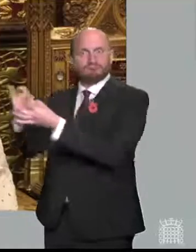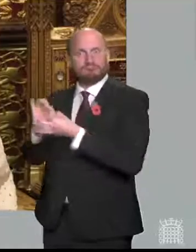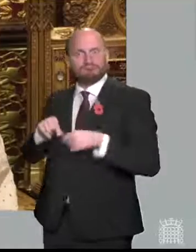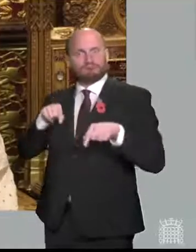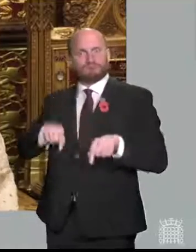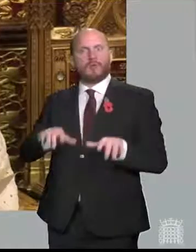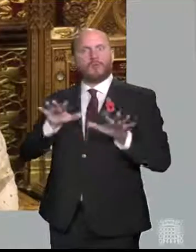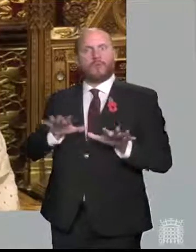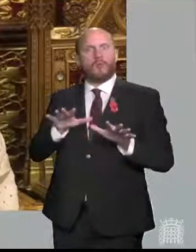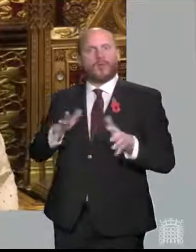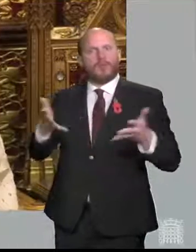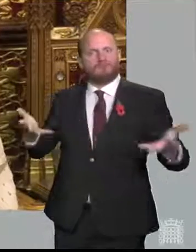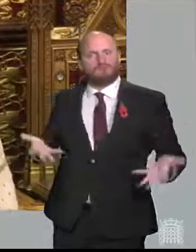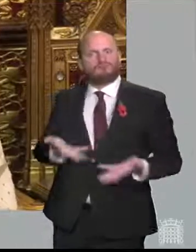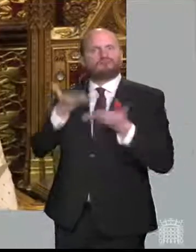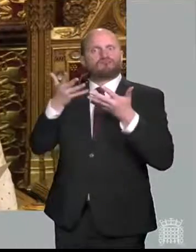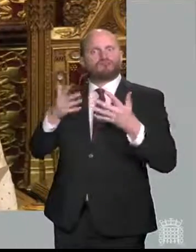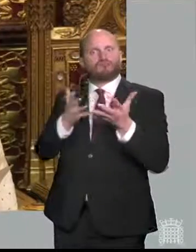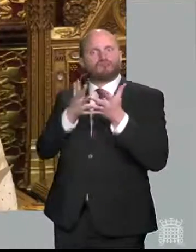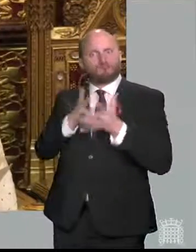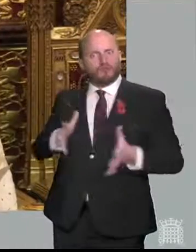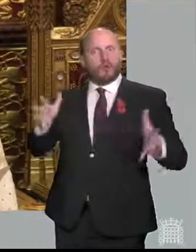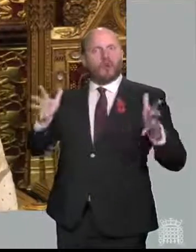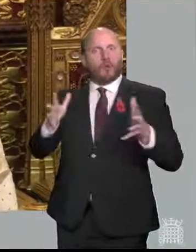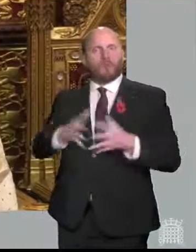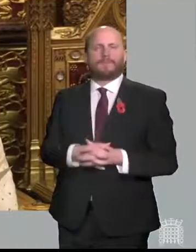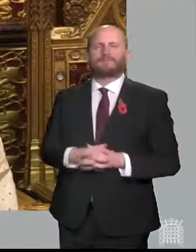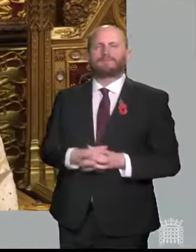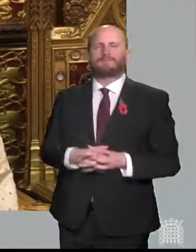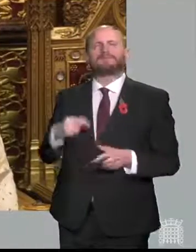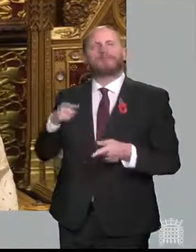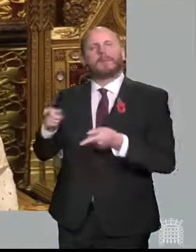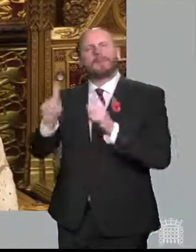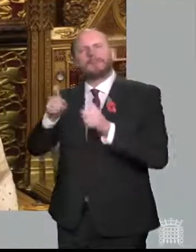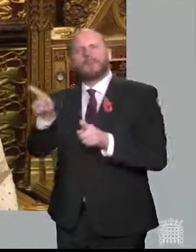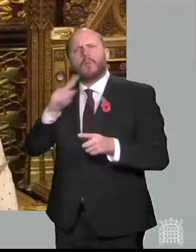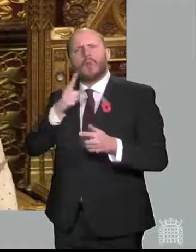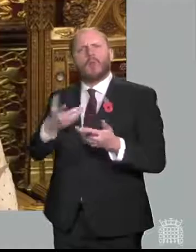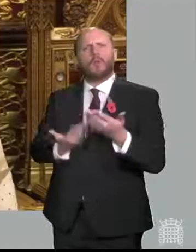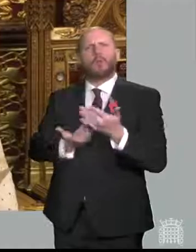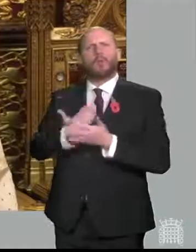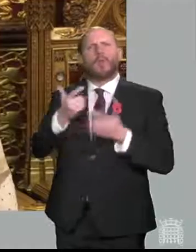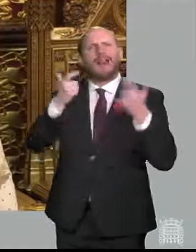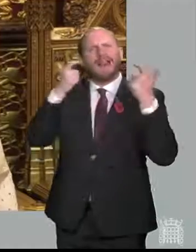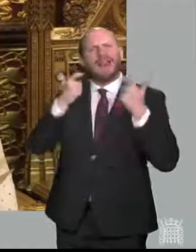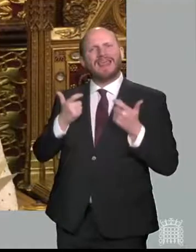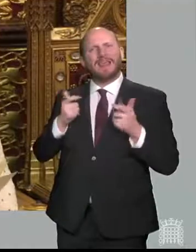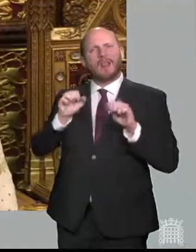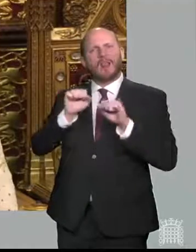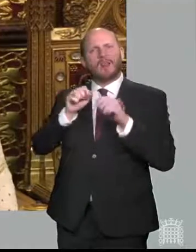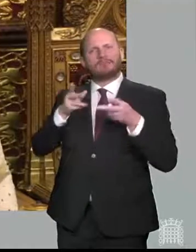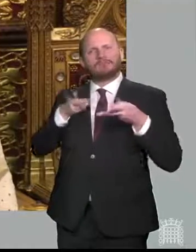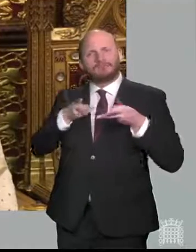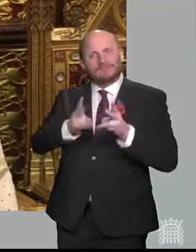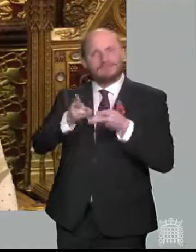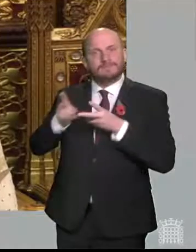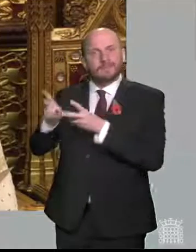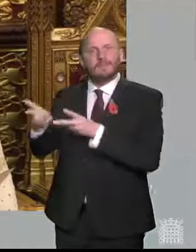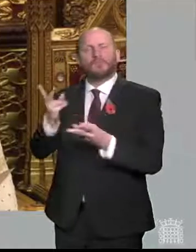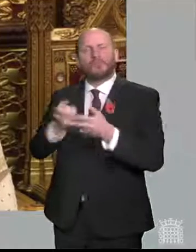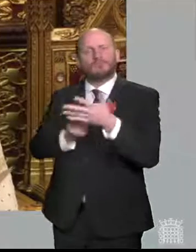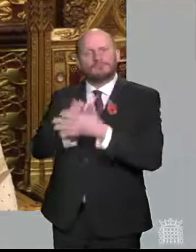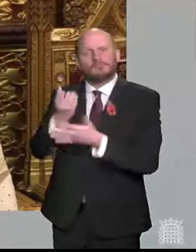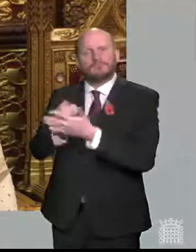My ministers will introduce new legal frameworks to support the safe commercial development of emerging